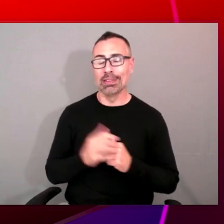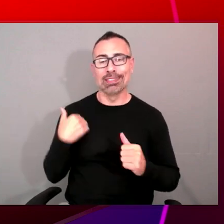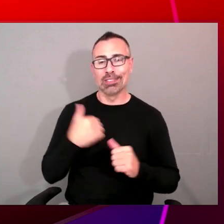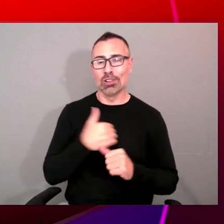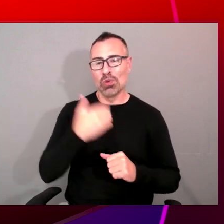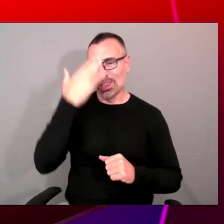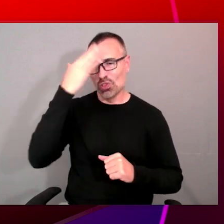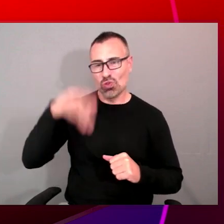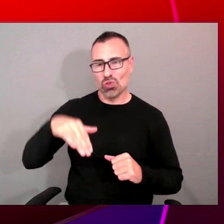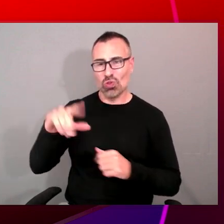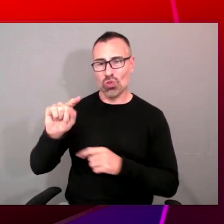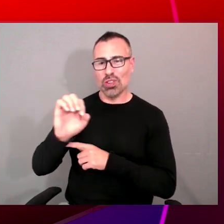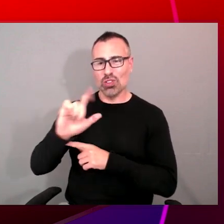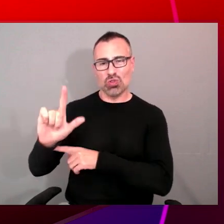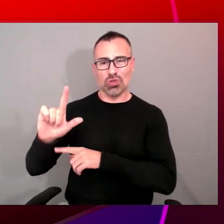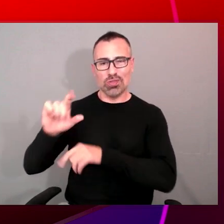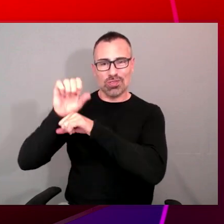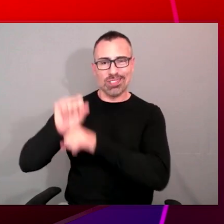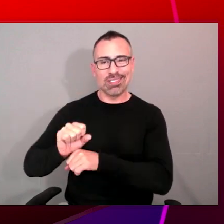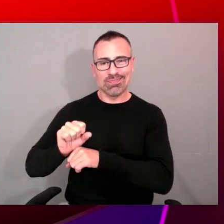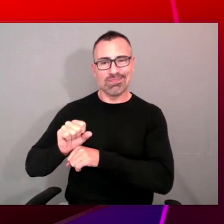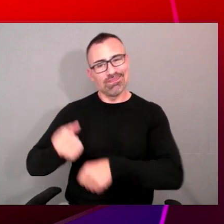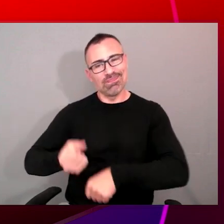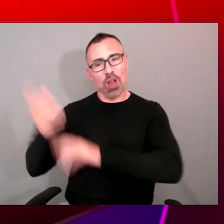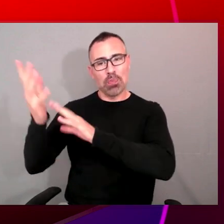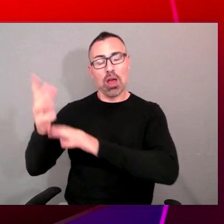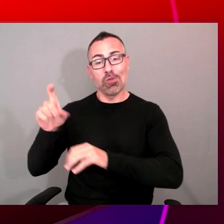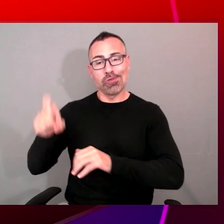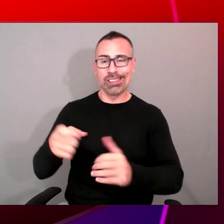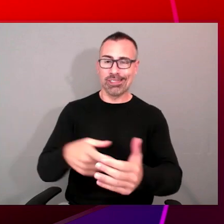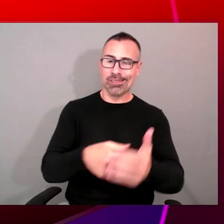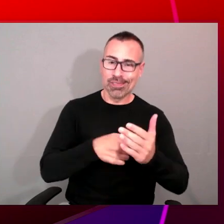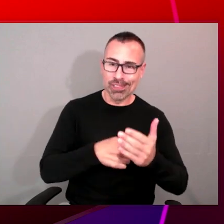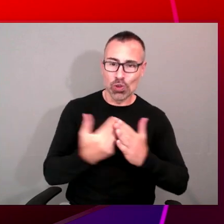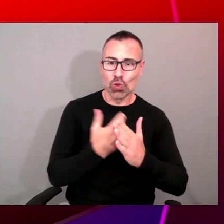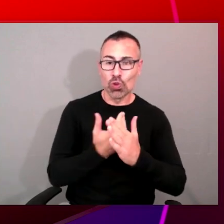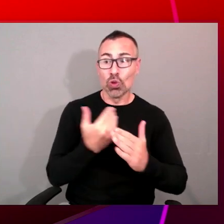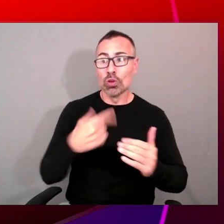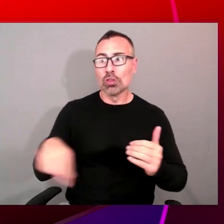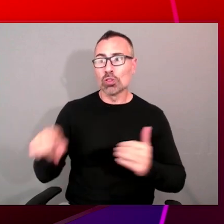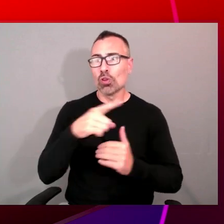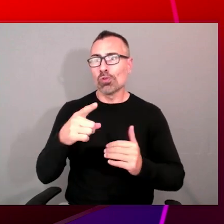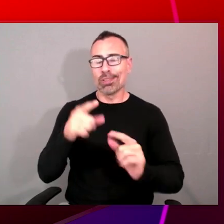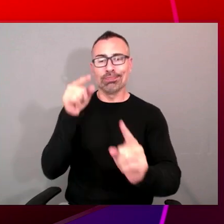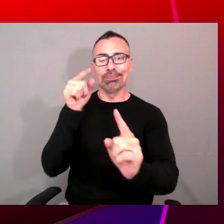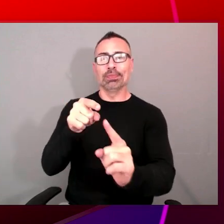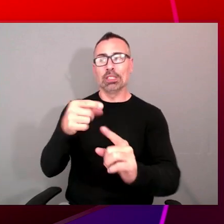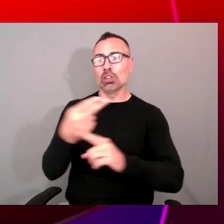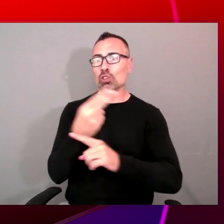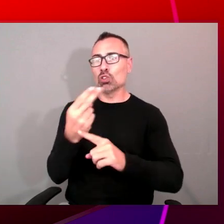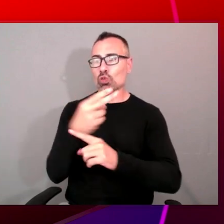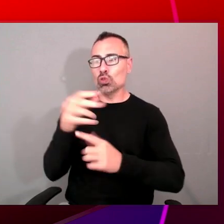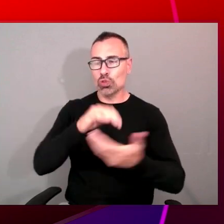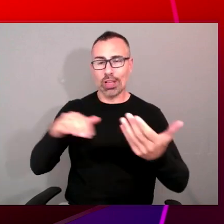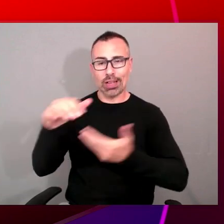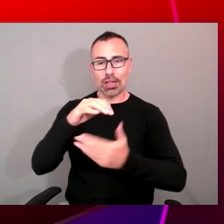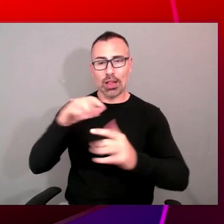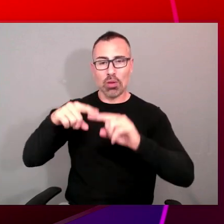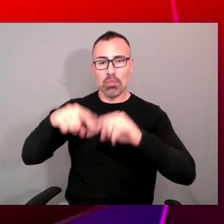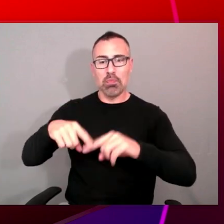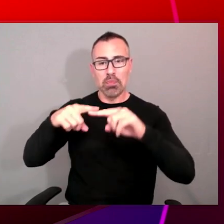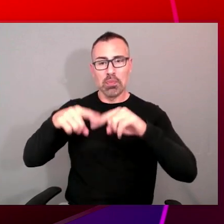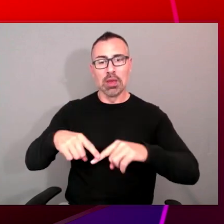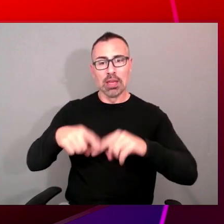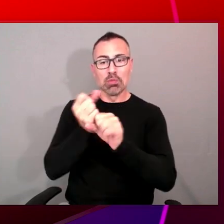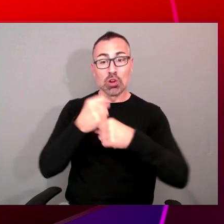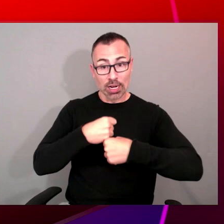normally use. We were going to have to use new tools. So our intention was to use a cloud-based production methodology from the beginning. And we had started to